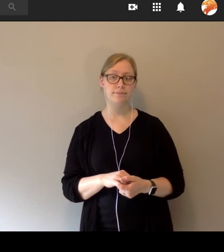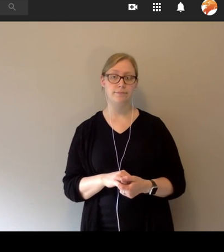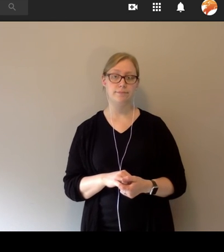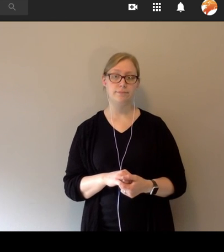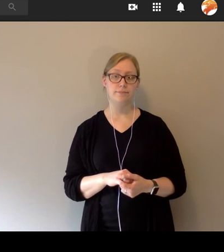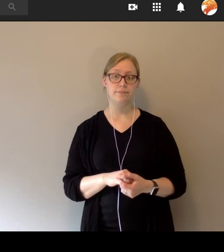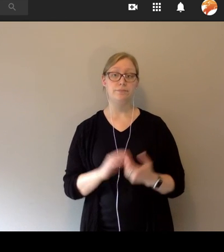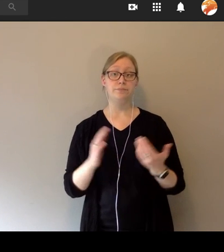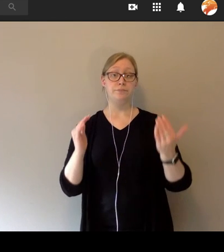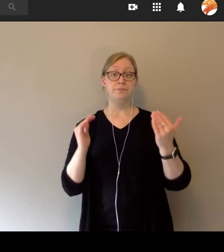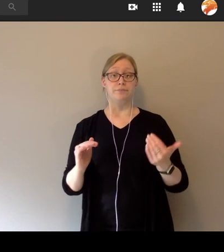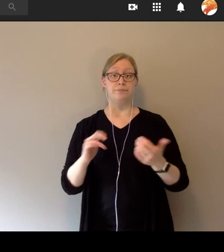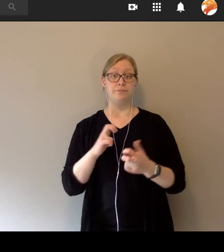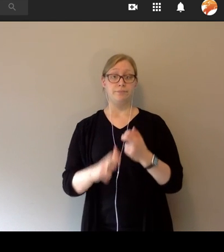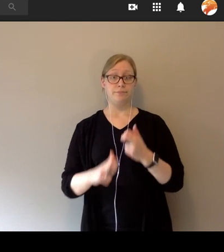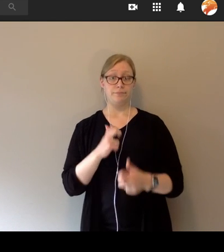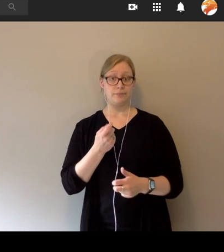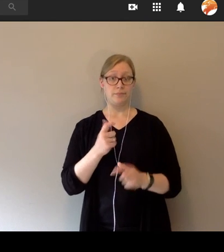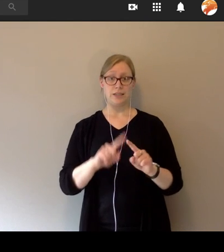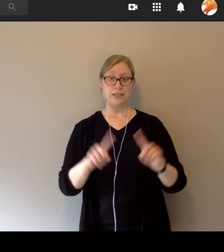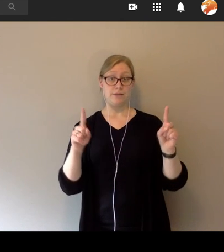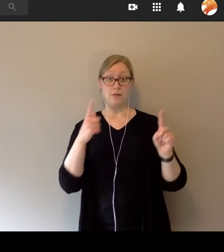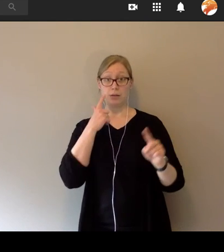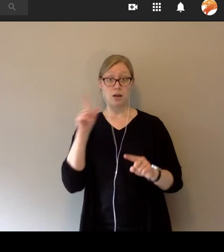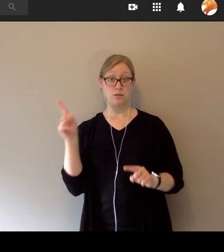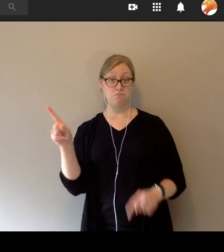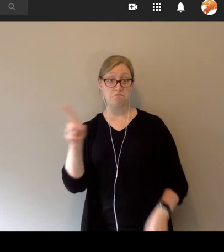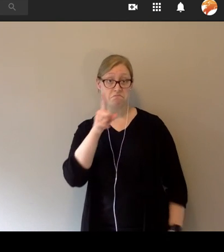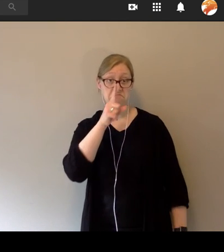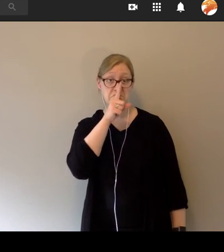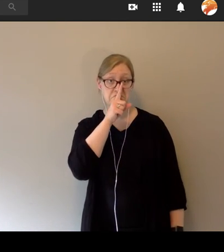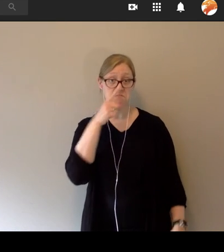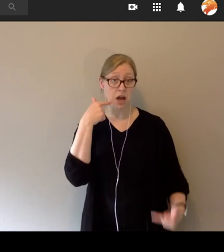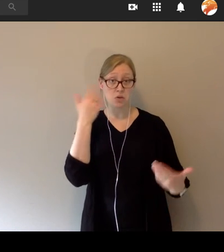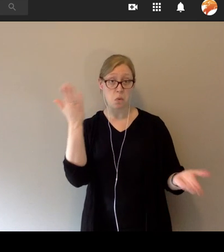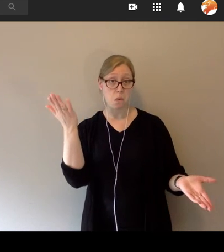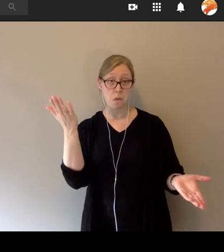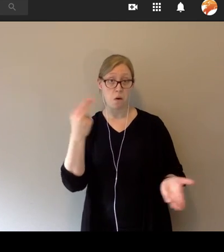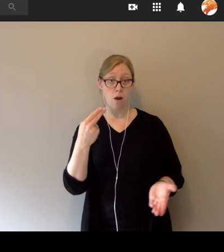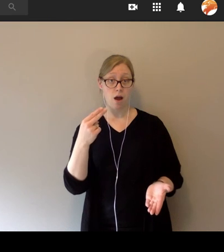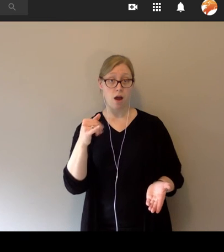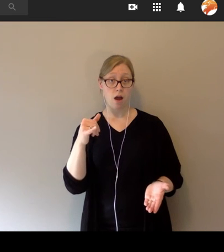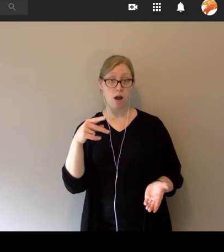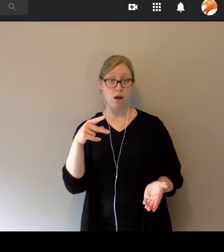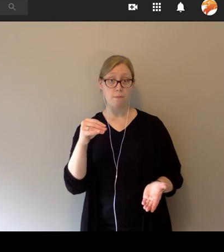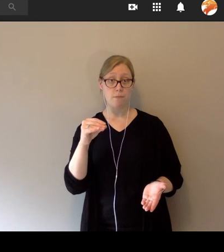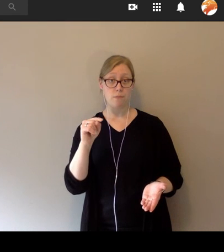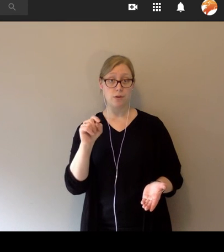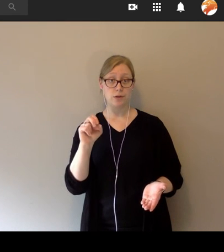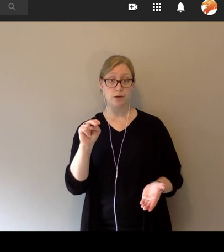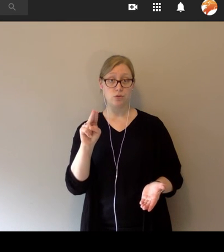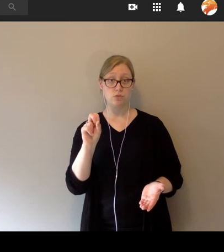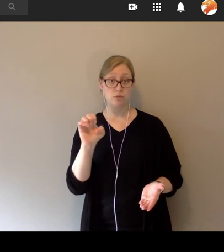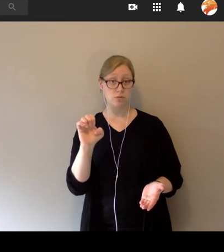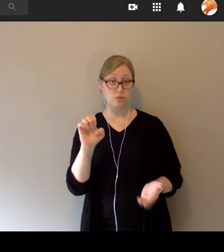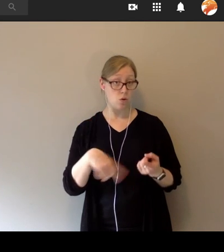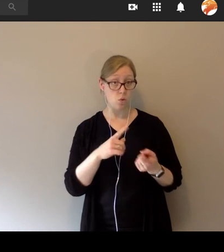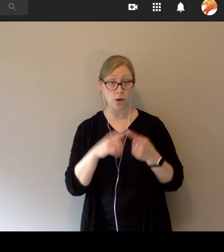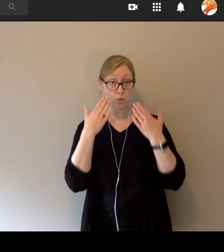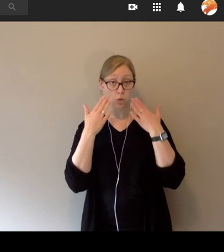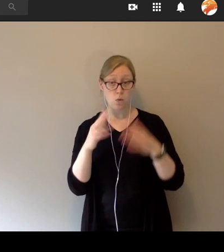So the next problem is a little different because in this case, I do not know the hypotenuse. And when you don't know the hypotenuse,